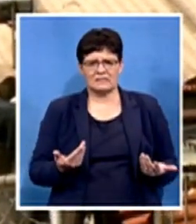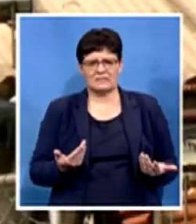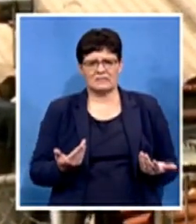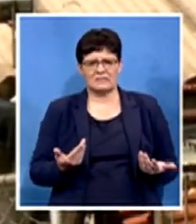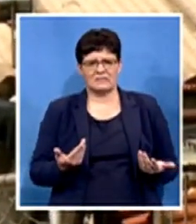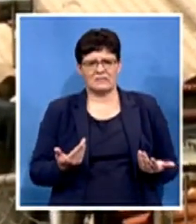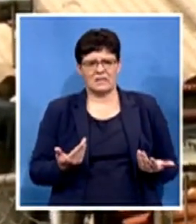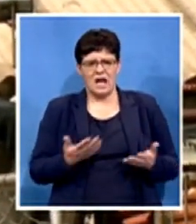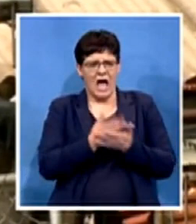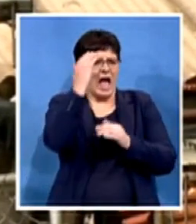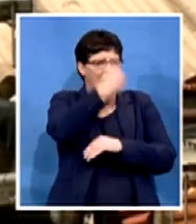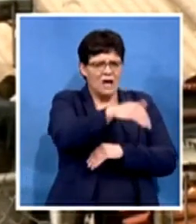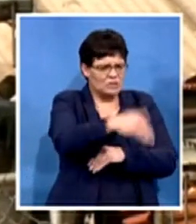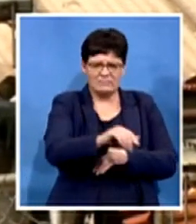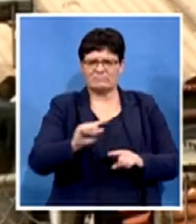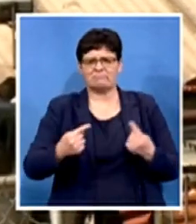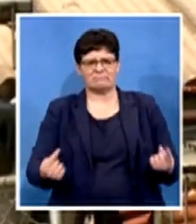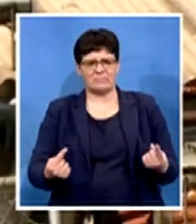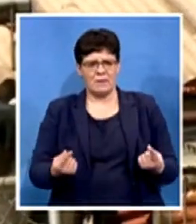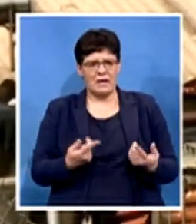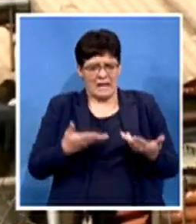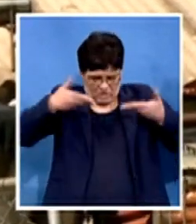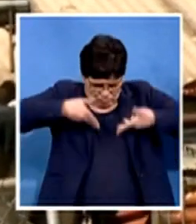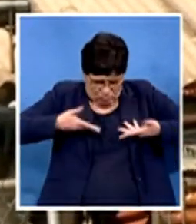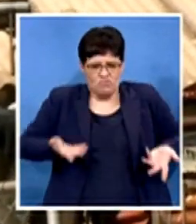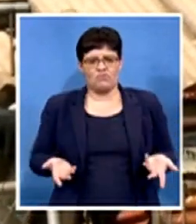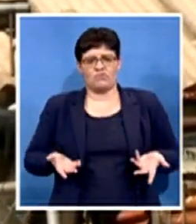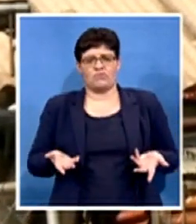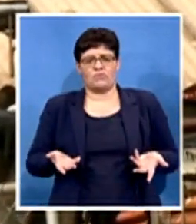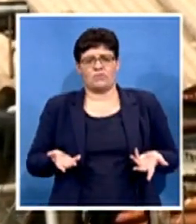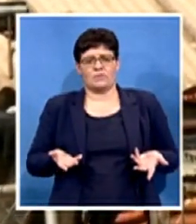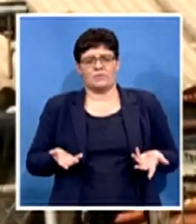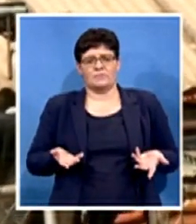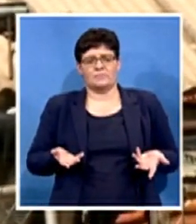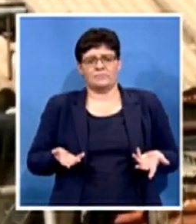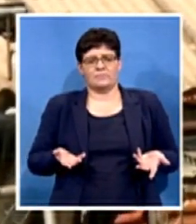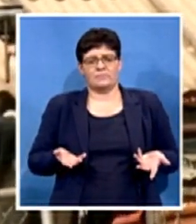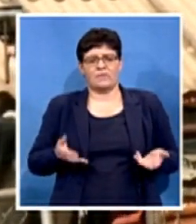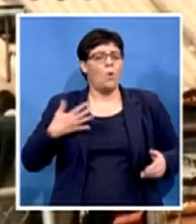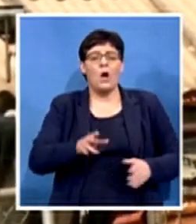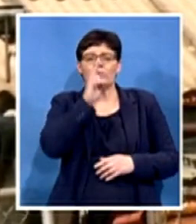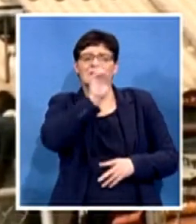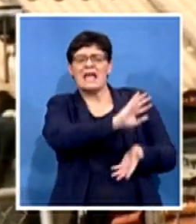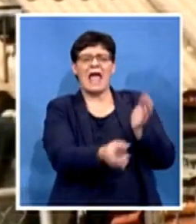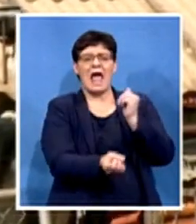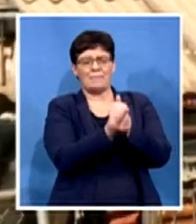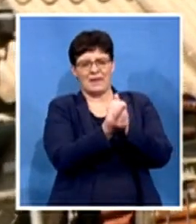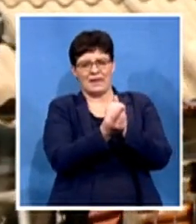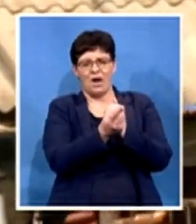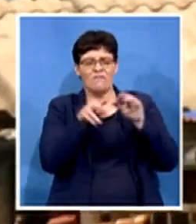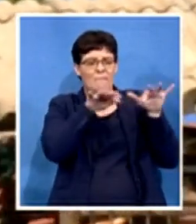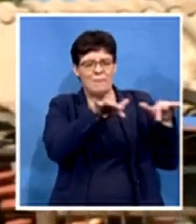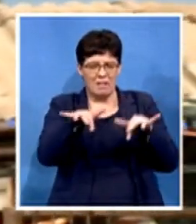But they want to learn. What do you want to see happening with the issues of people being